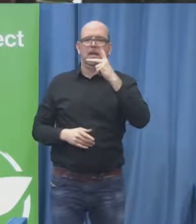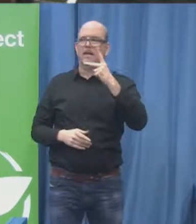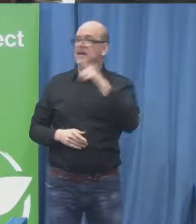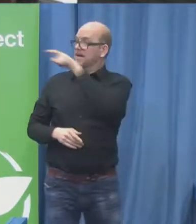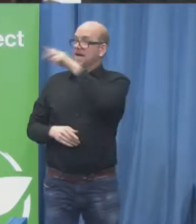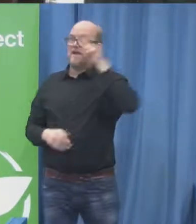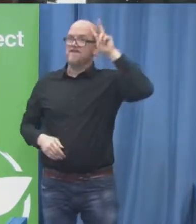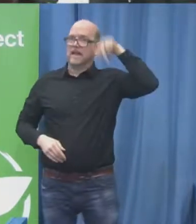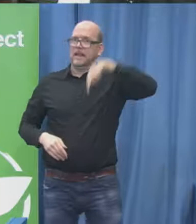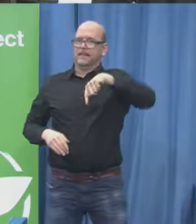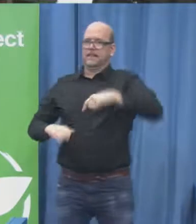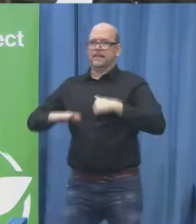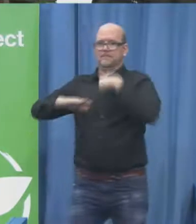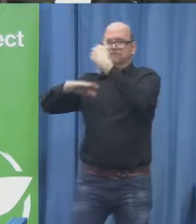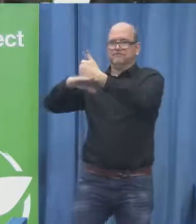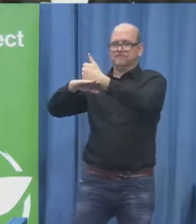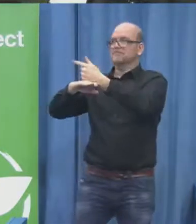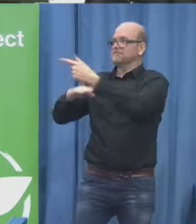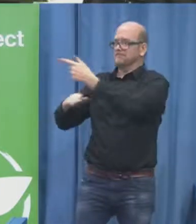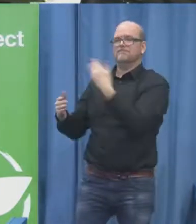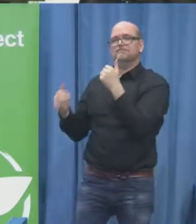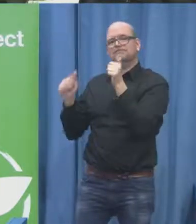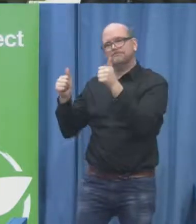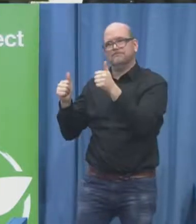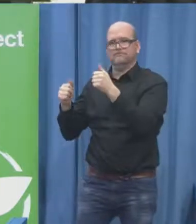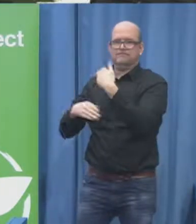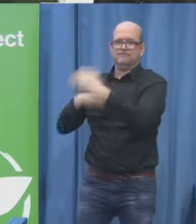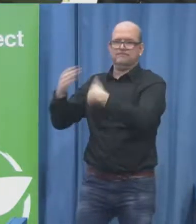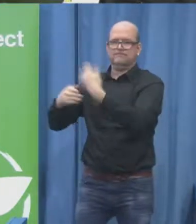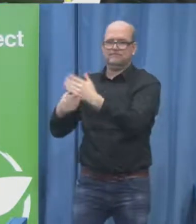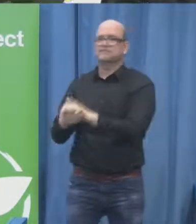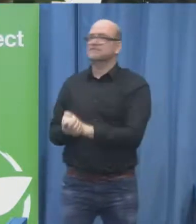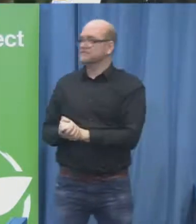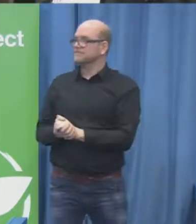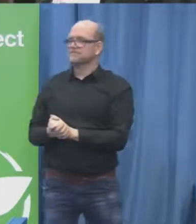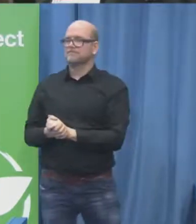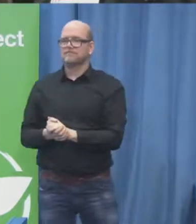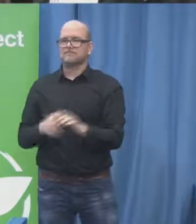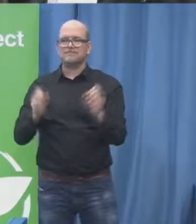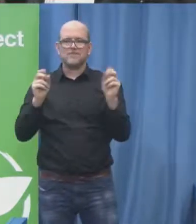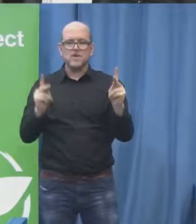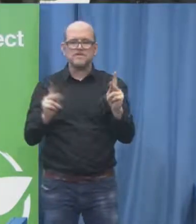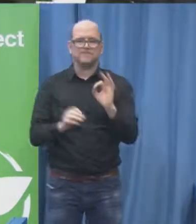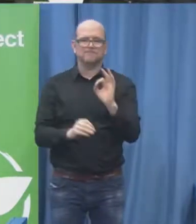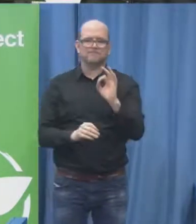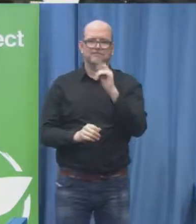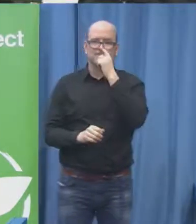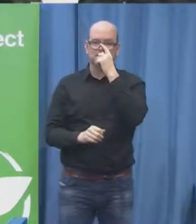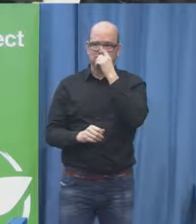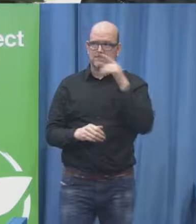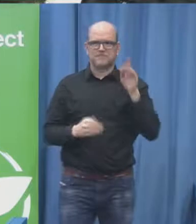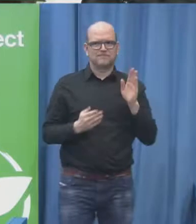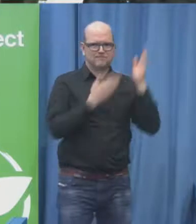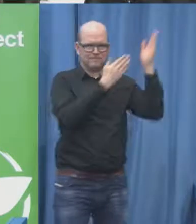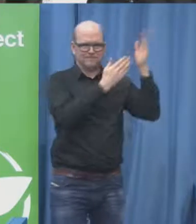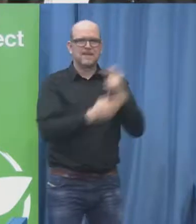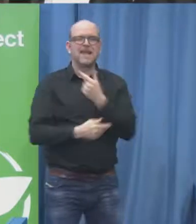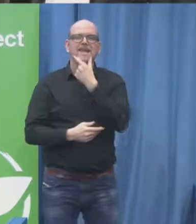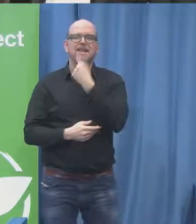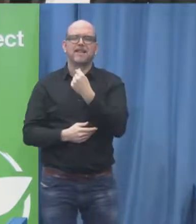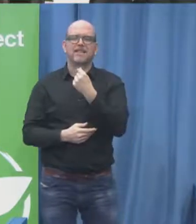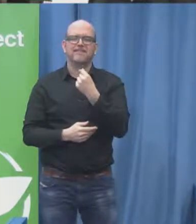event of the meeting of the Human Rights Council in Geneva, together with Innovative Practices, we